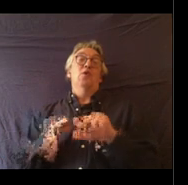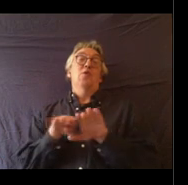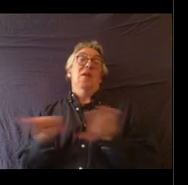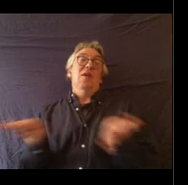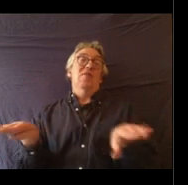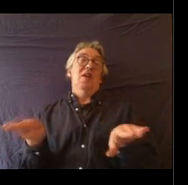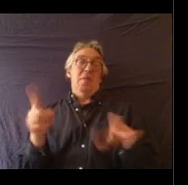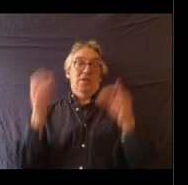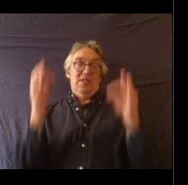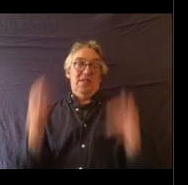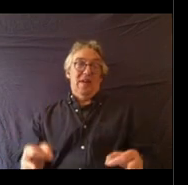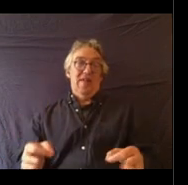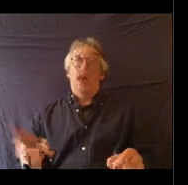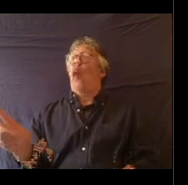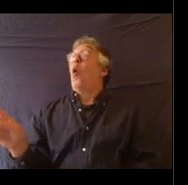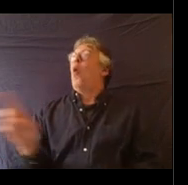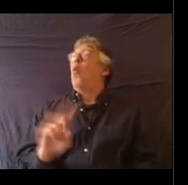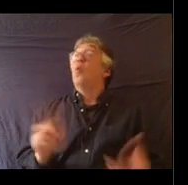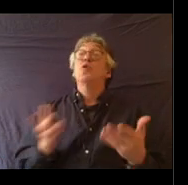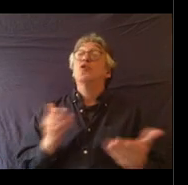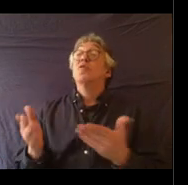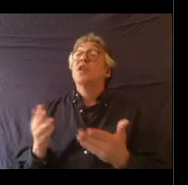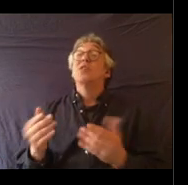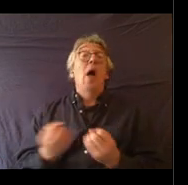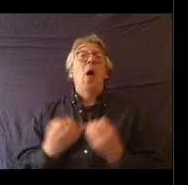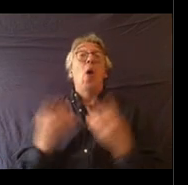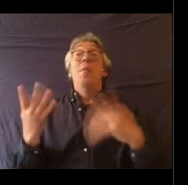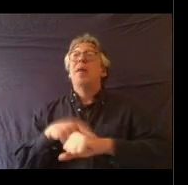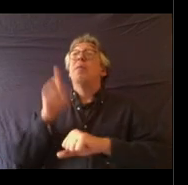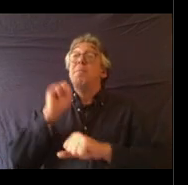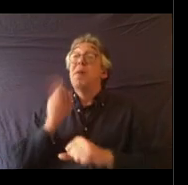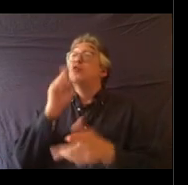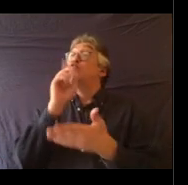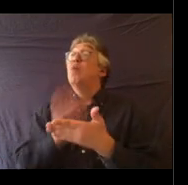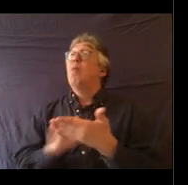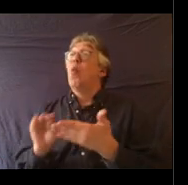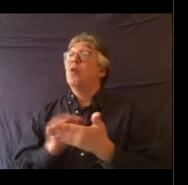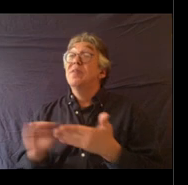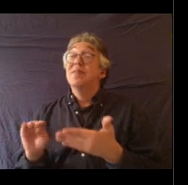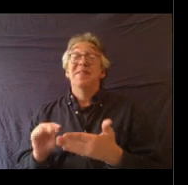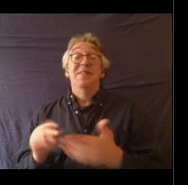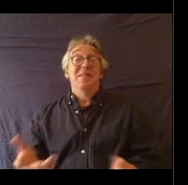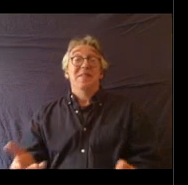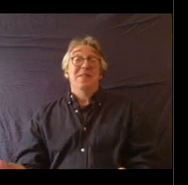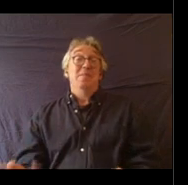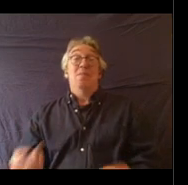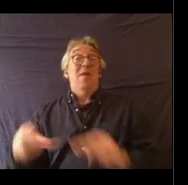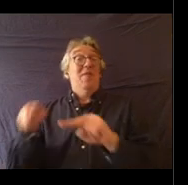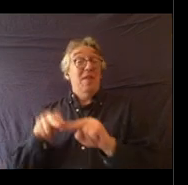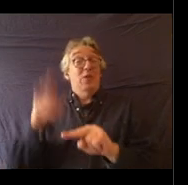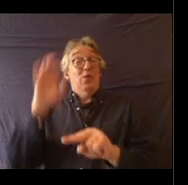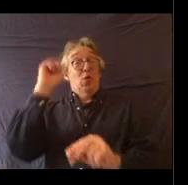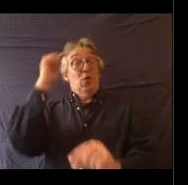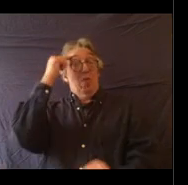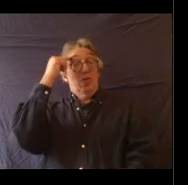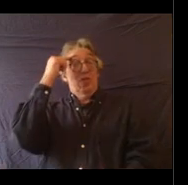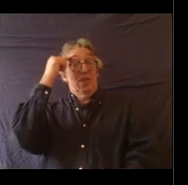What services, how often, all these aspects should be taken into consideration when national authority,